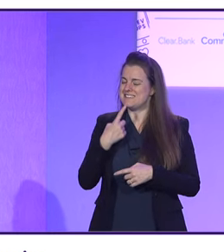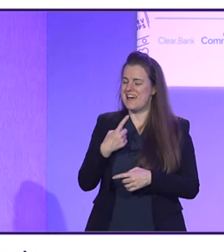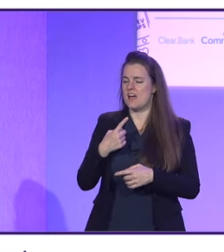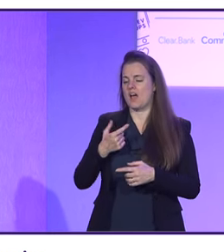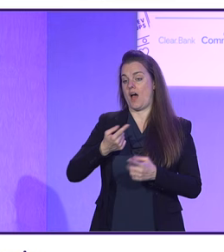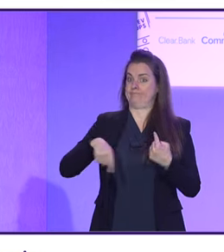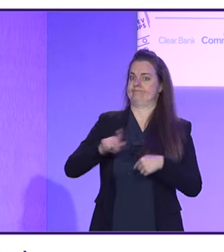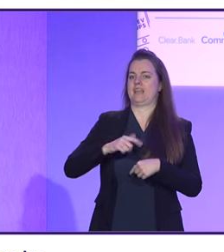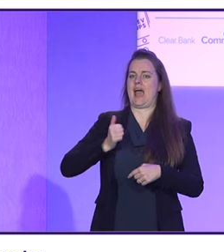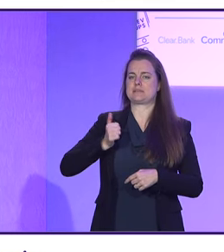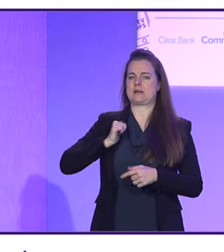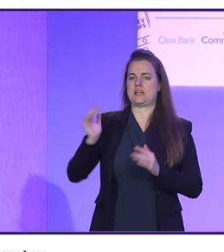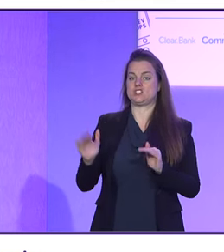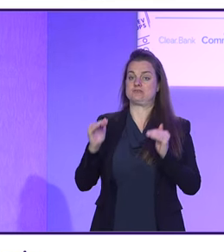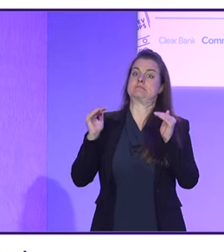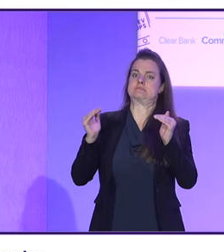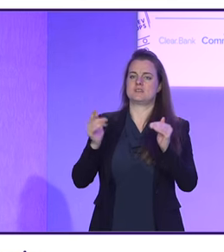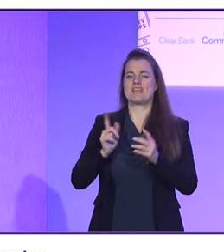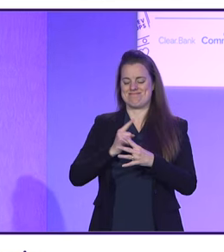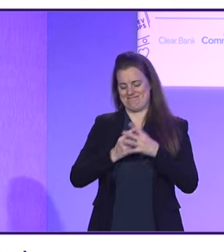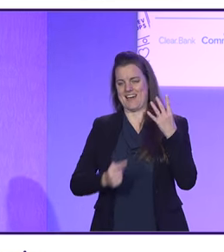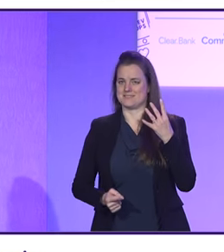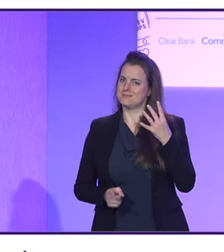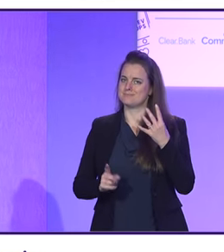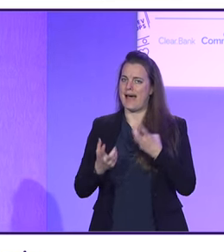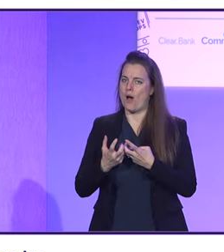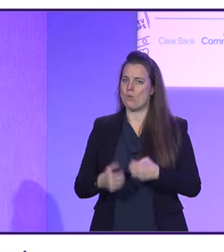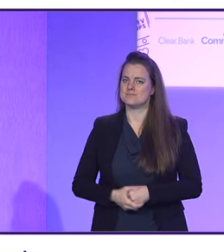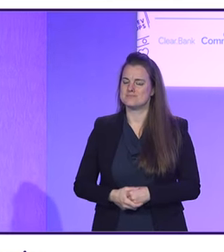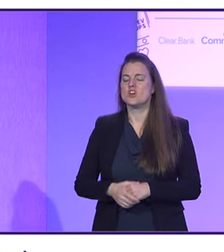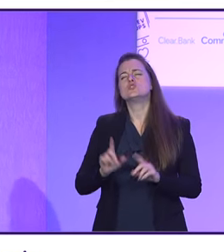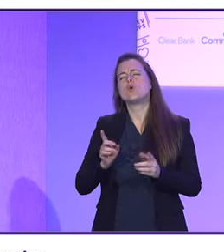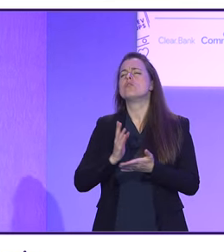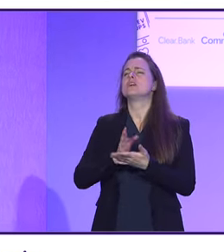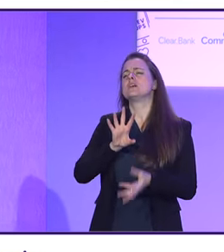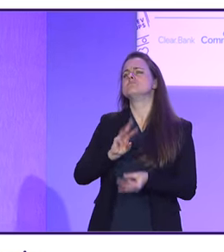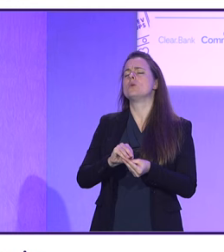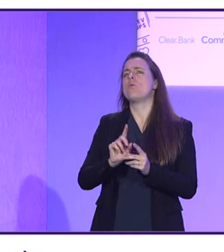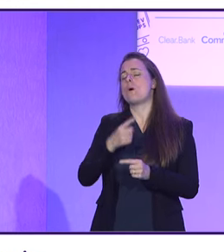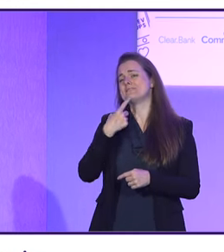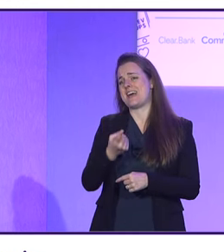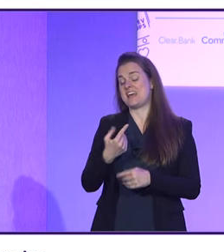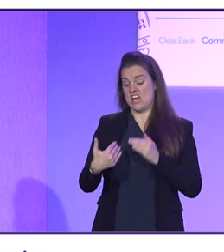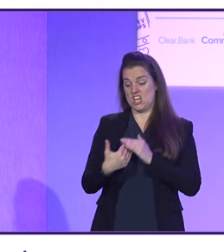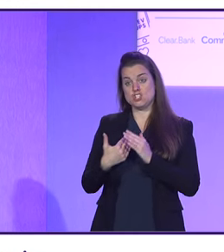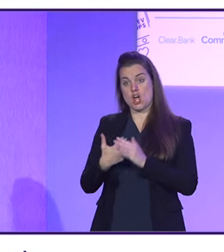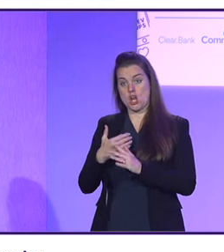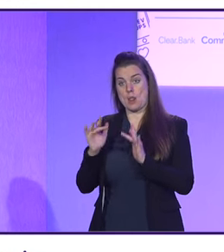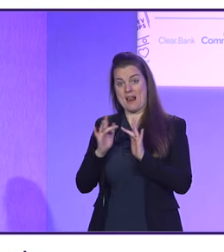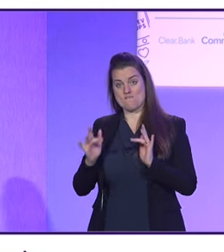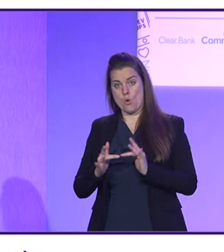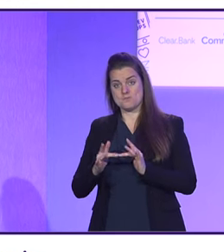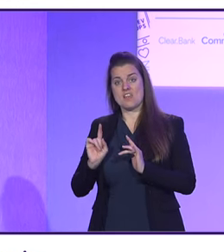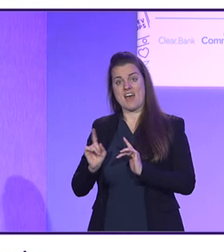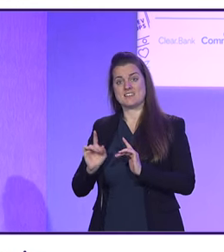expect. So what I'm saying here is that internal platforms are products that